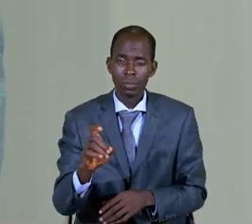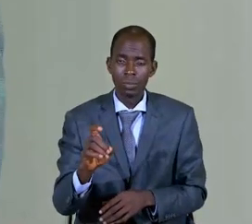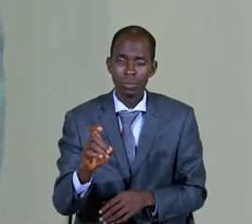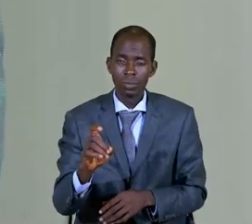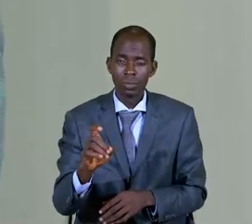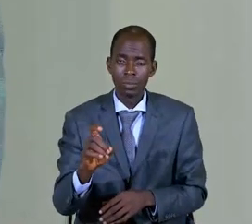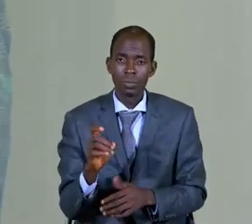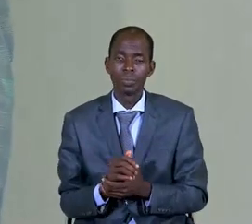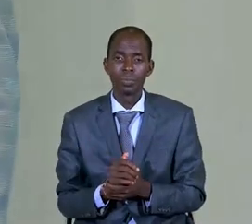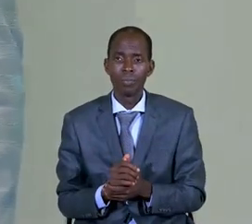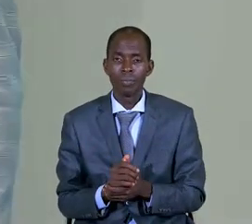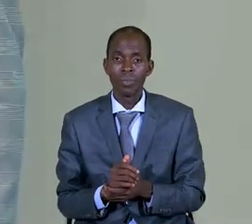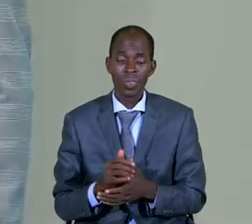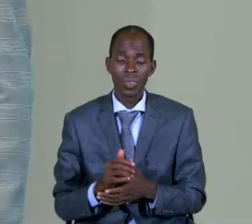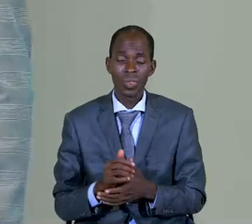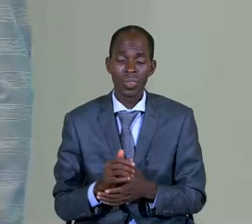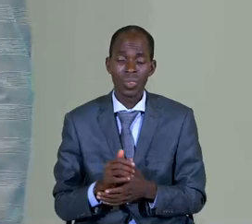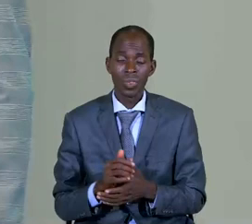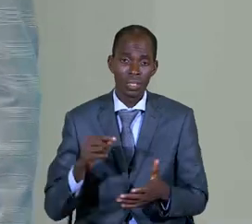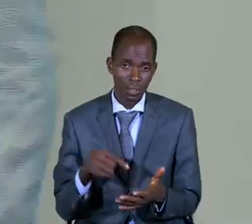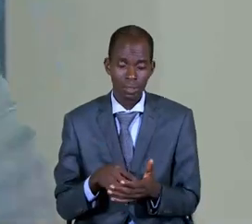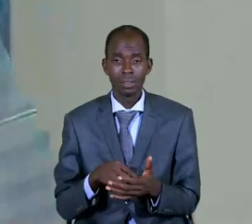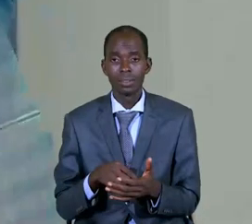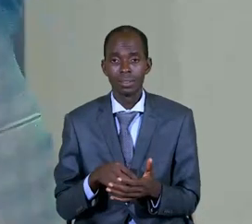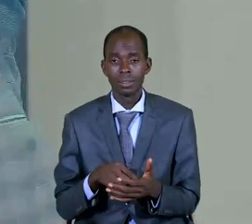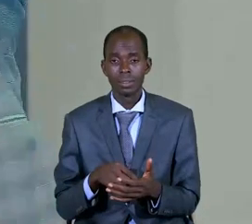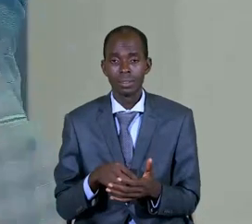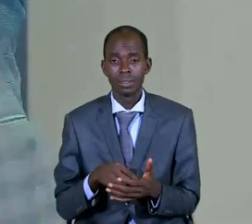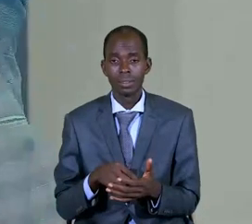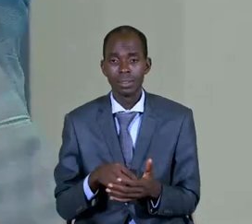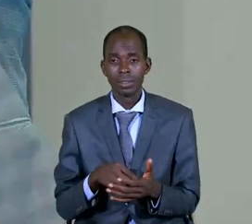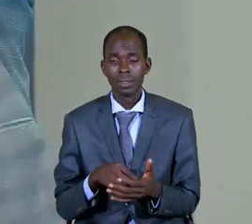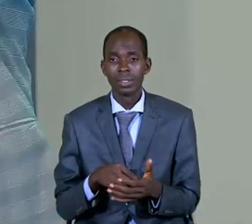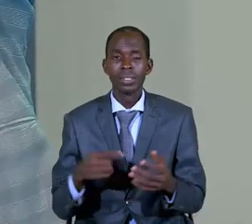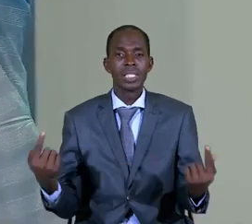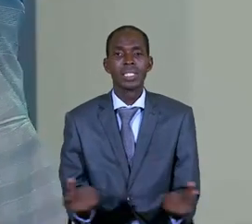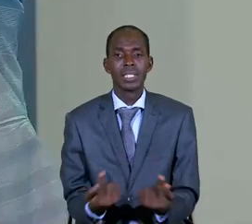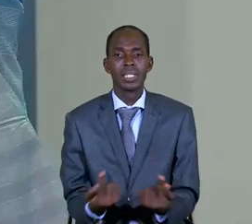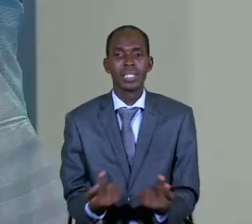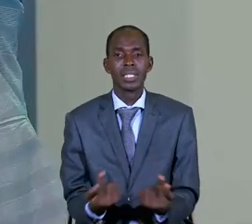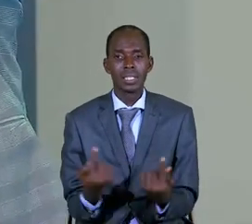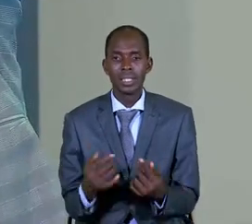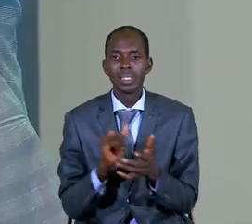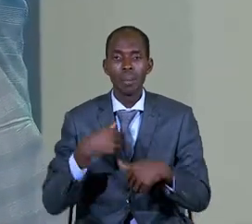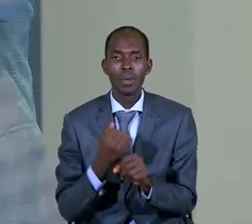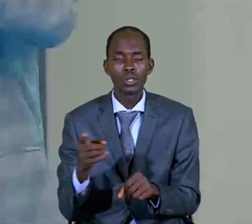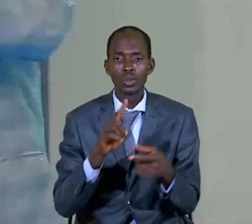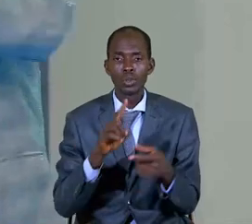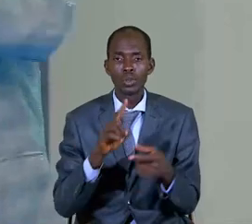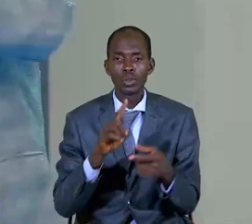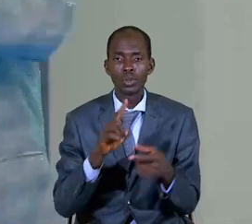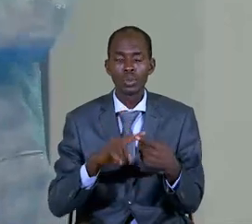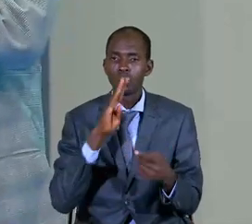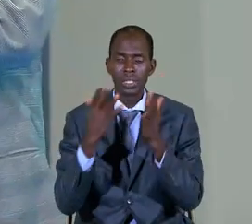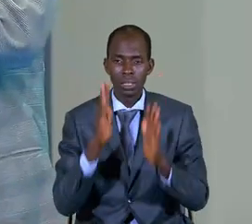thing and this gripping thing and this thing that makes you a servant of sin